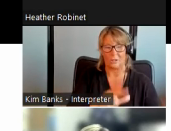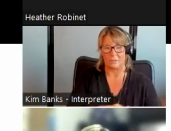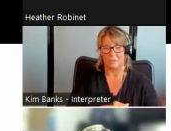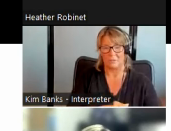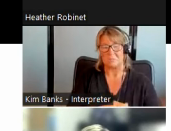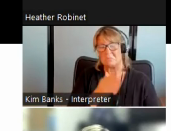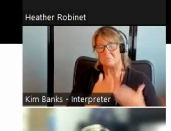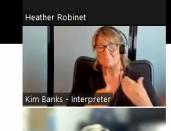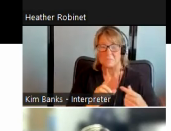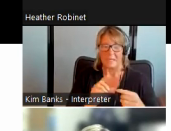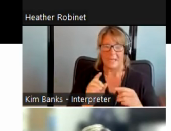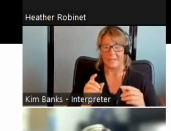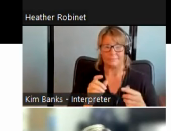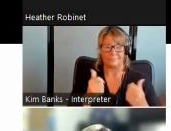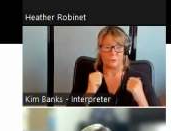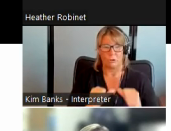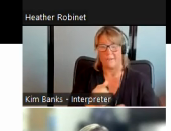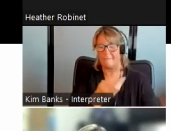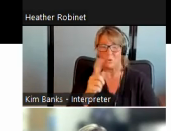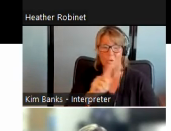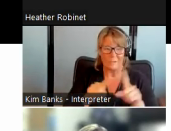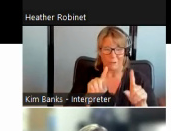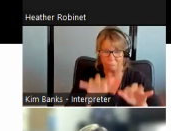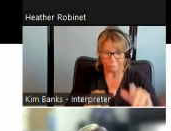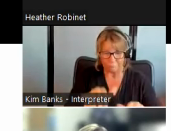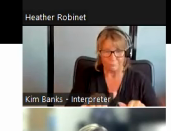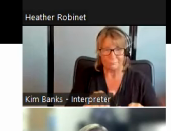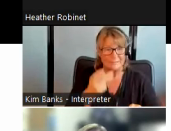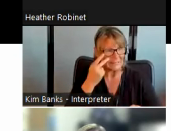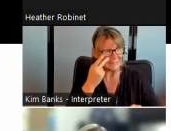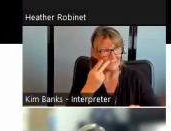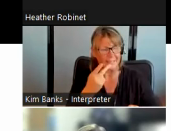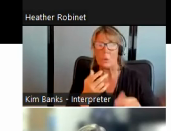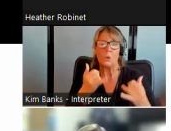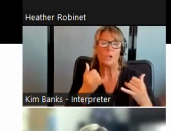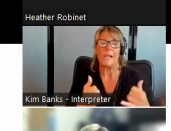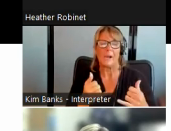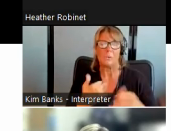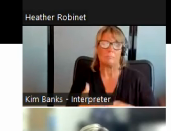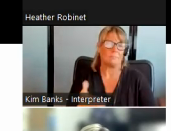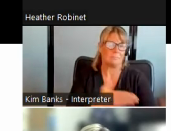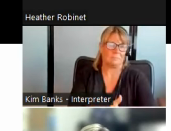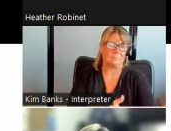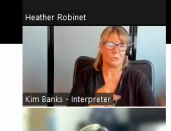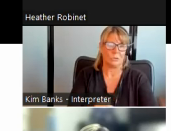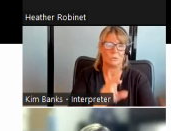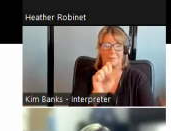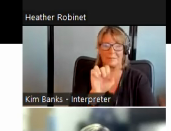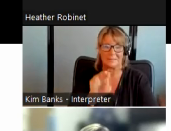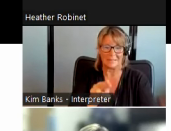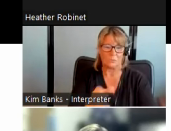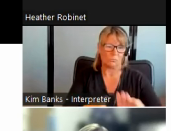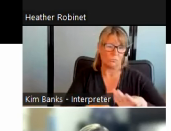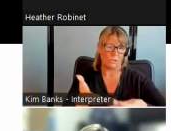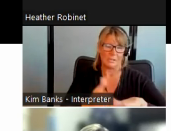use different iterations to try to make sure. It's not as much of an issue anymore now that we are using social insurance numbers,